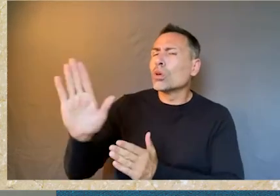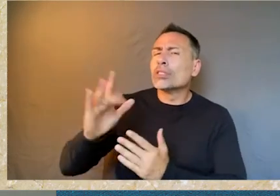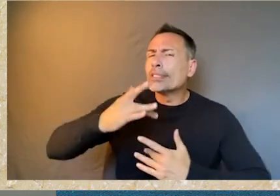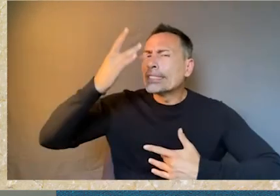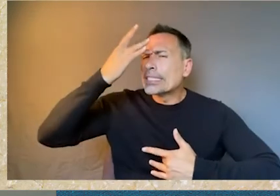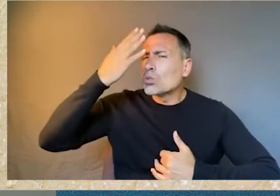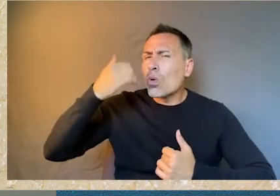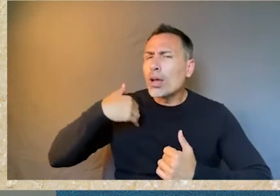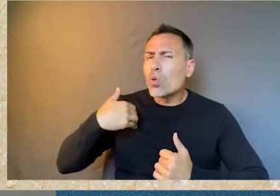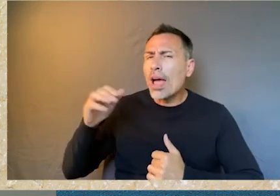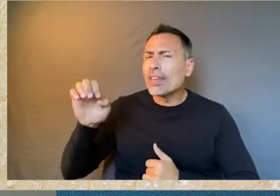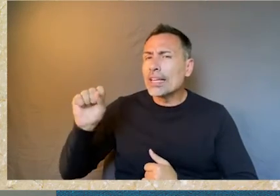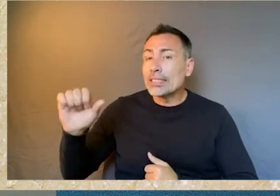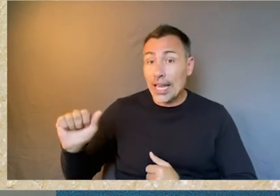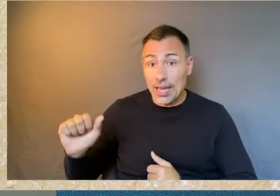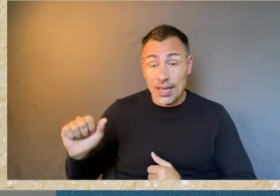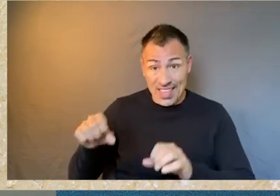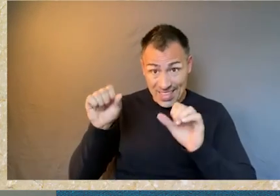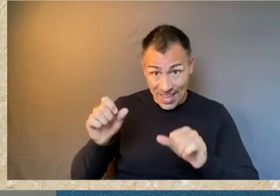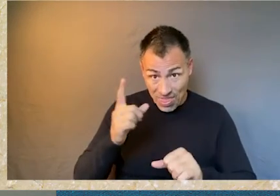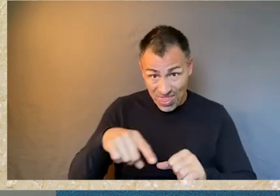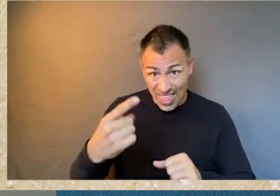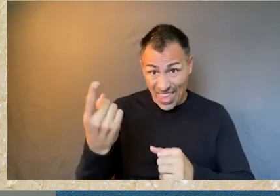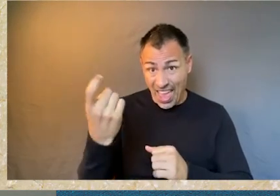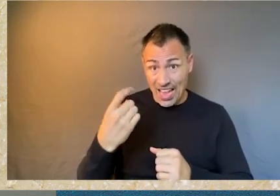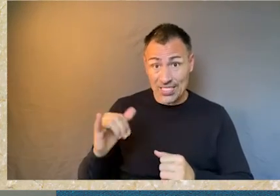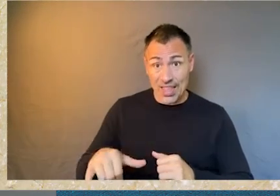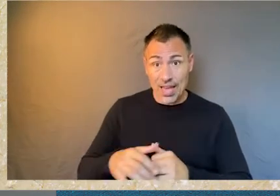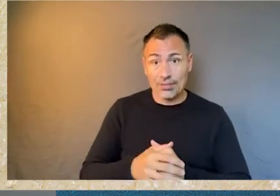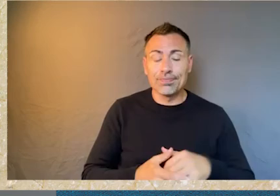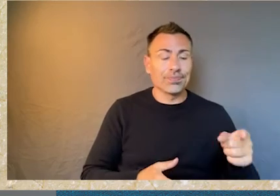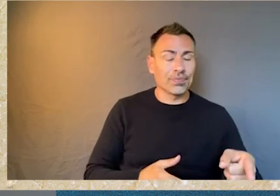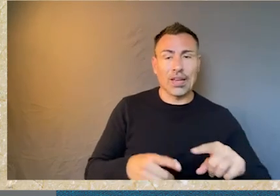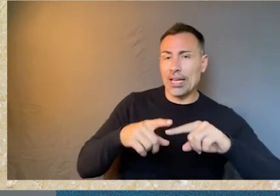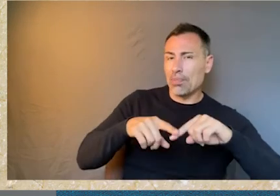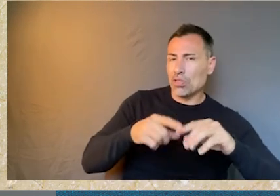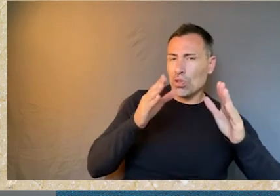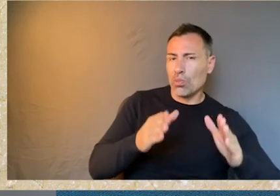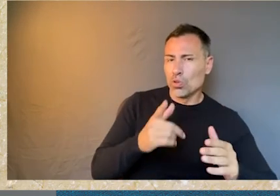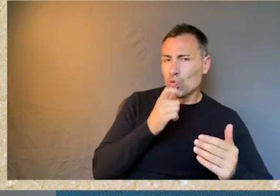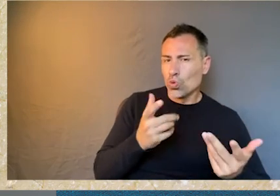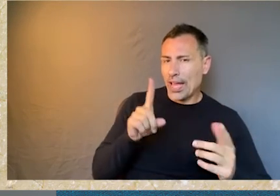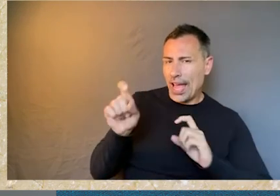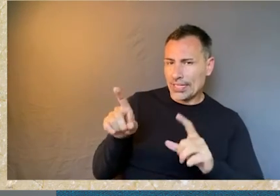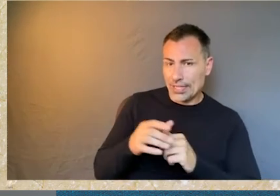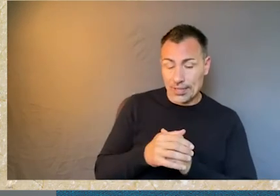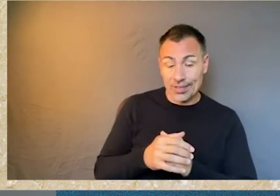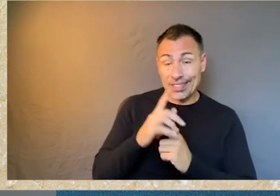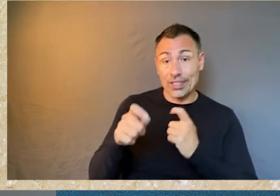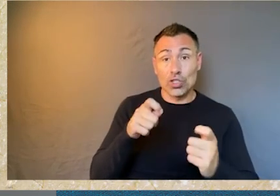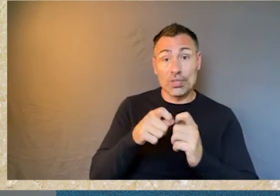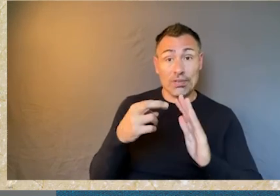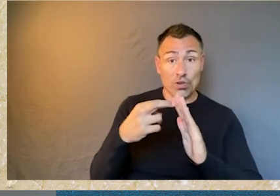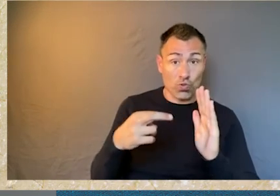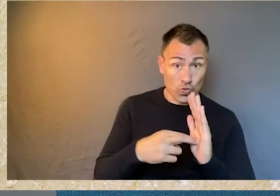is that a question that they are allowed to ask? It depends on who the someone is. There's specific rules,